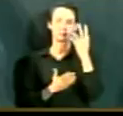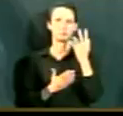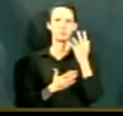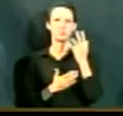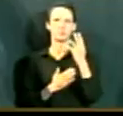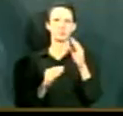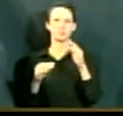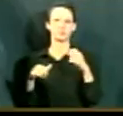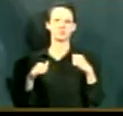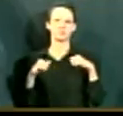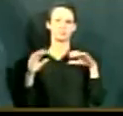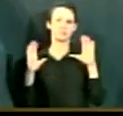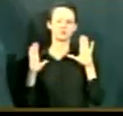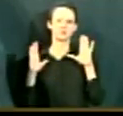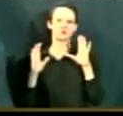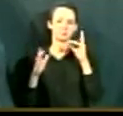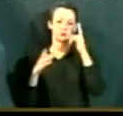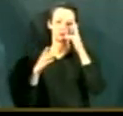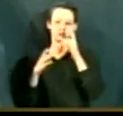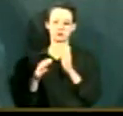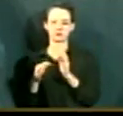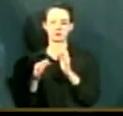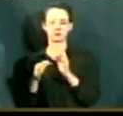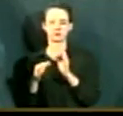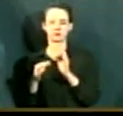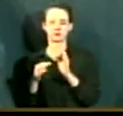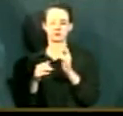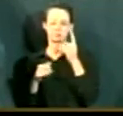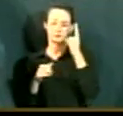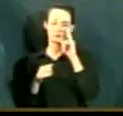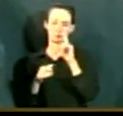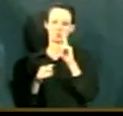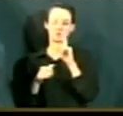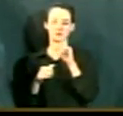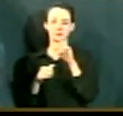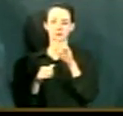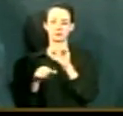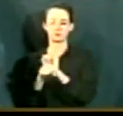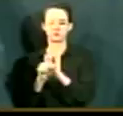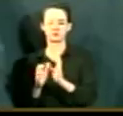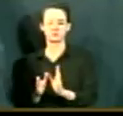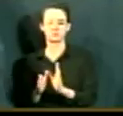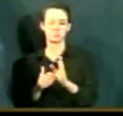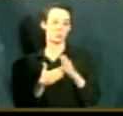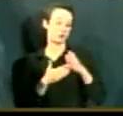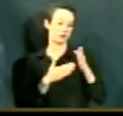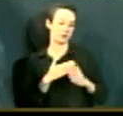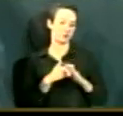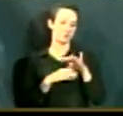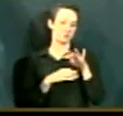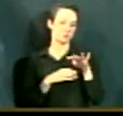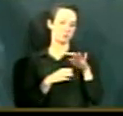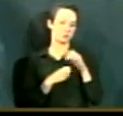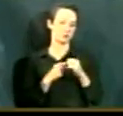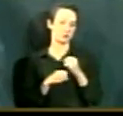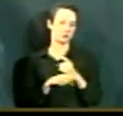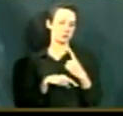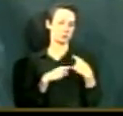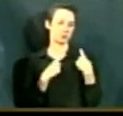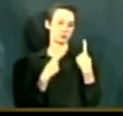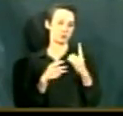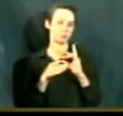give up choice for employees or to end a 44-year relationship that we've had with this company.